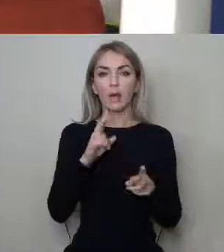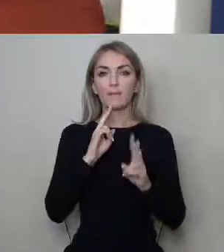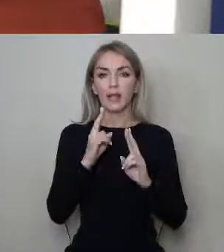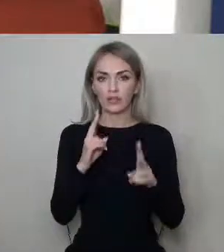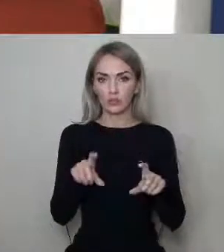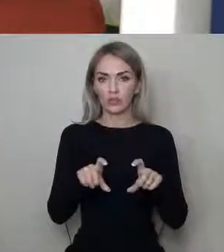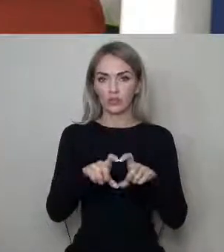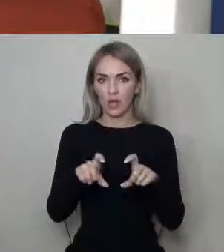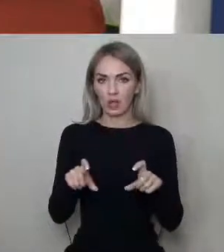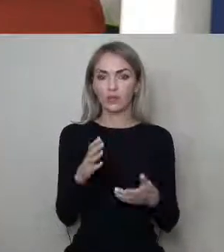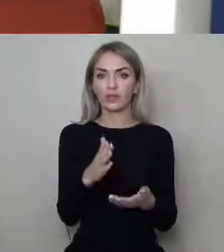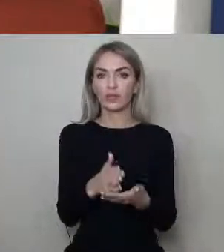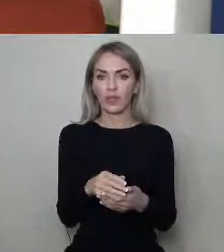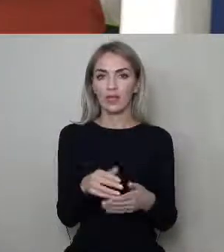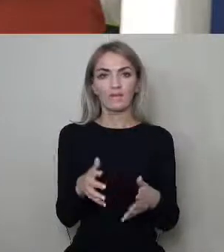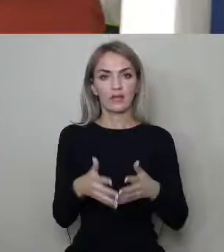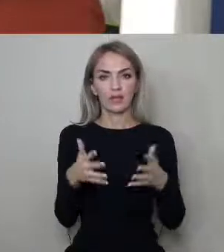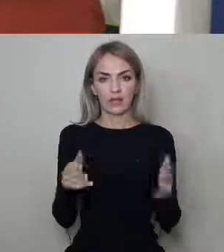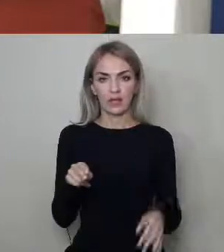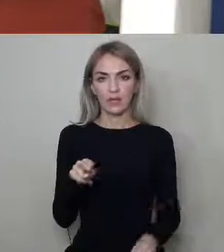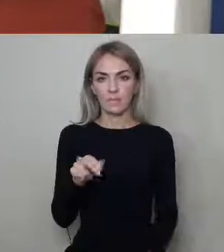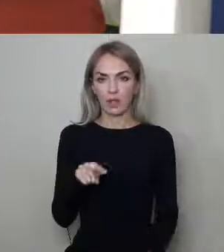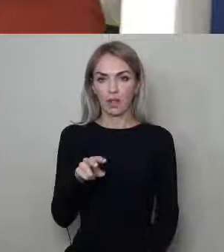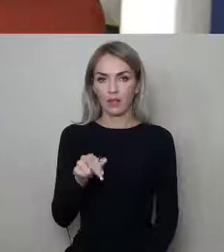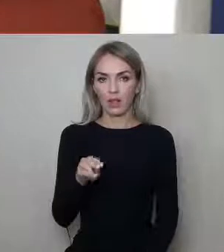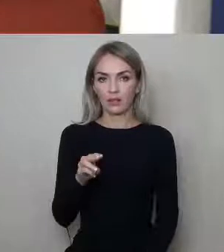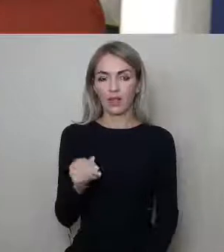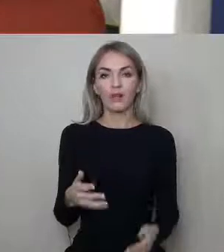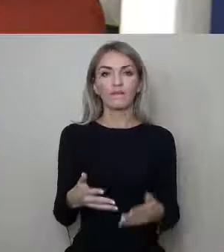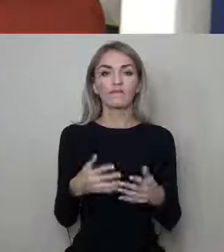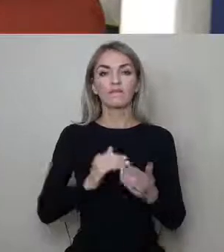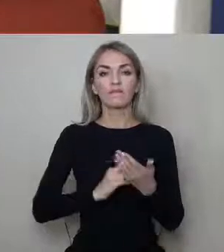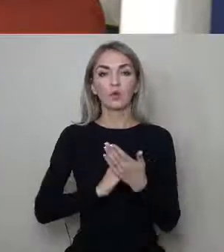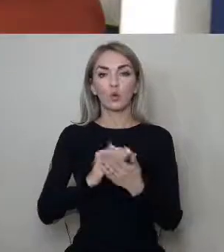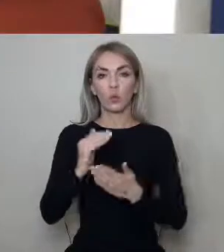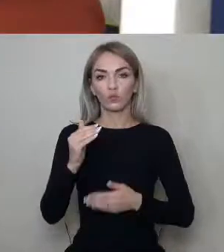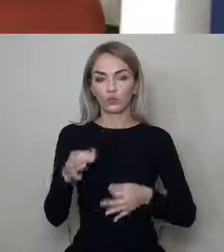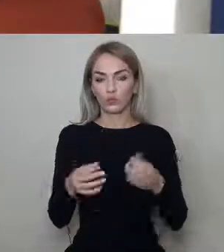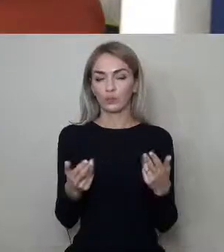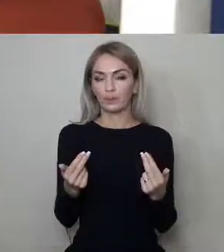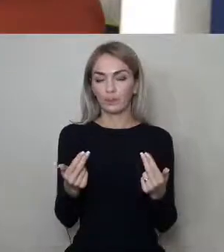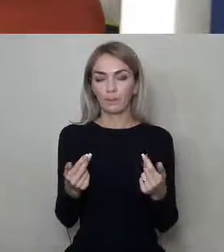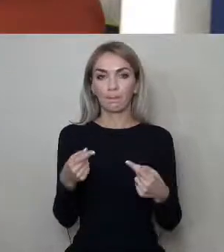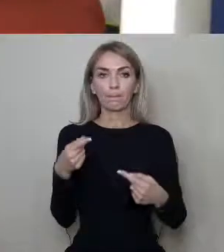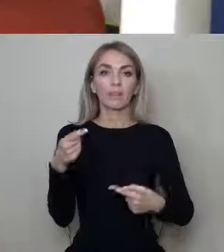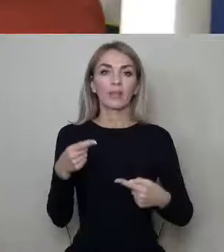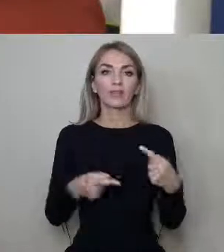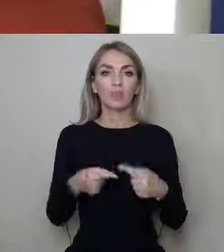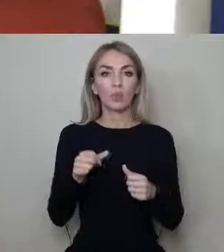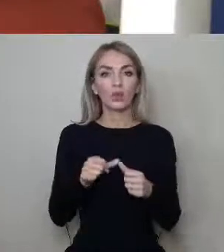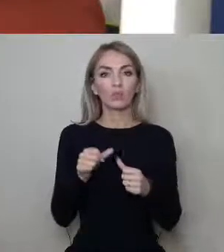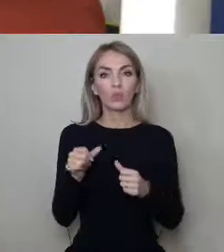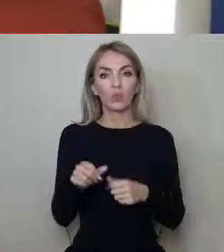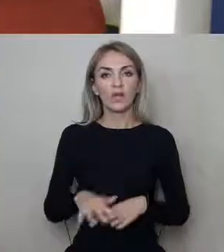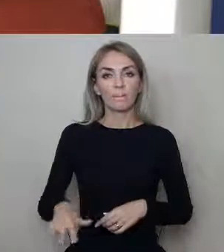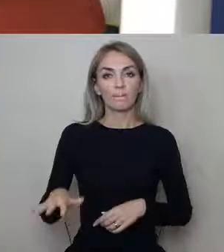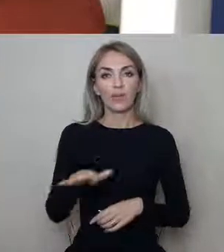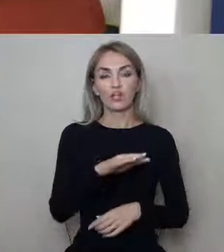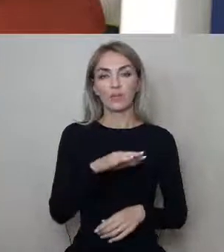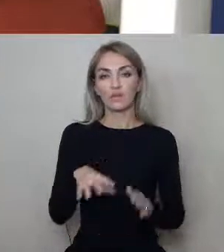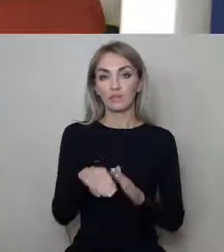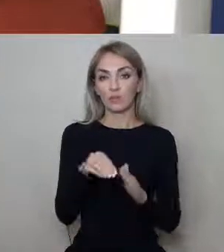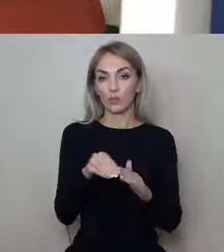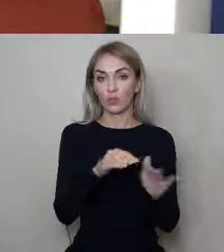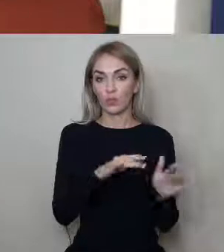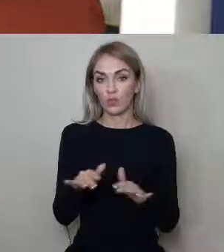appeal. And we have the Grand Chamber there. Right. If there's disputes that go outside the